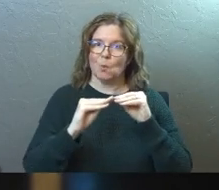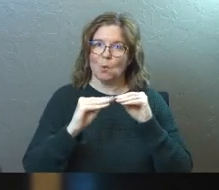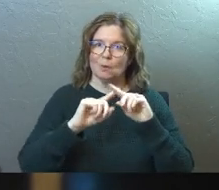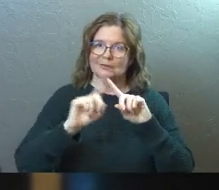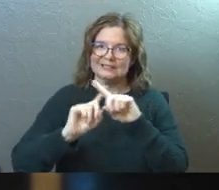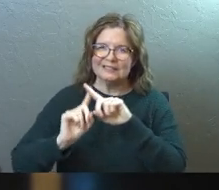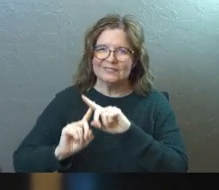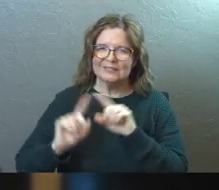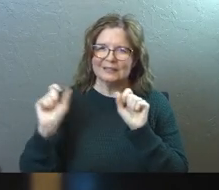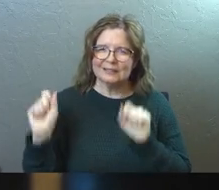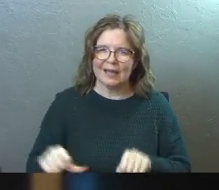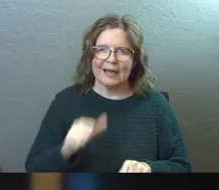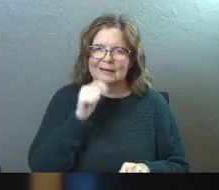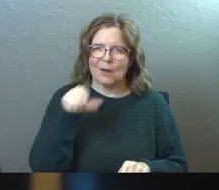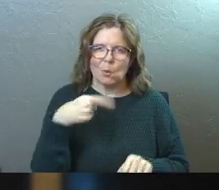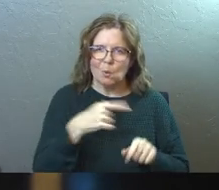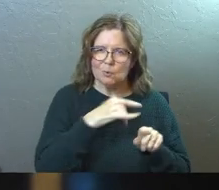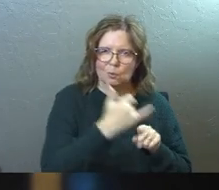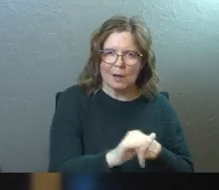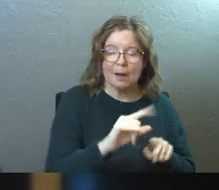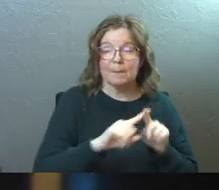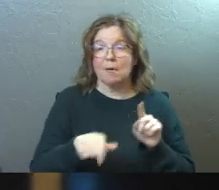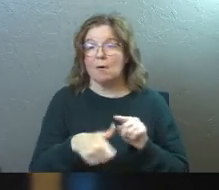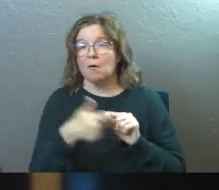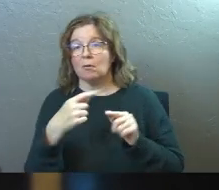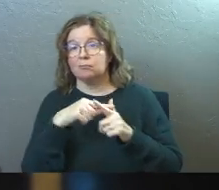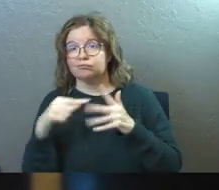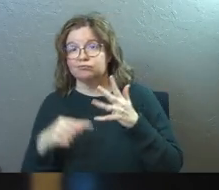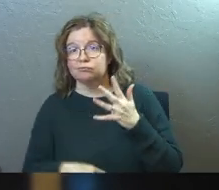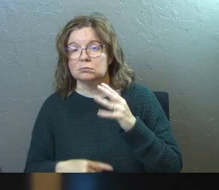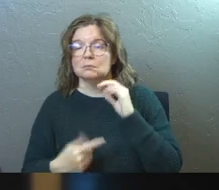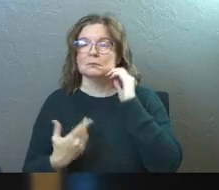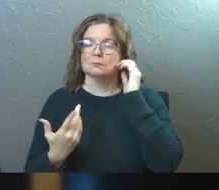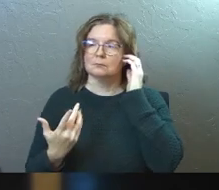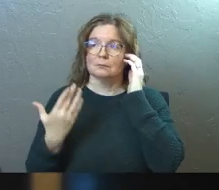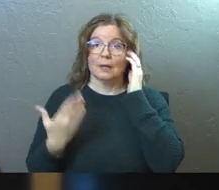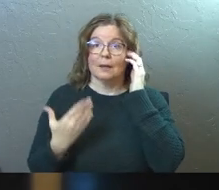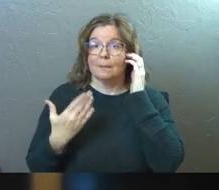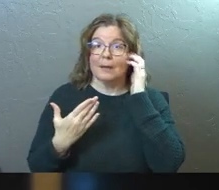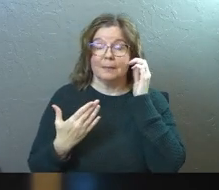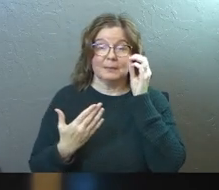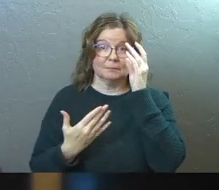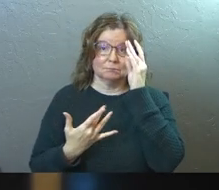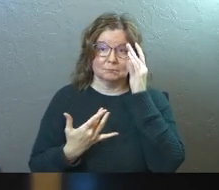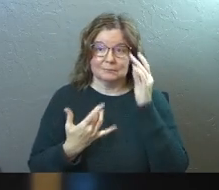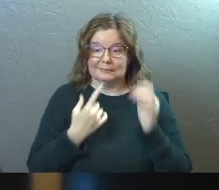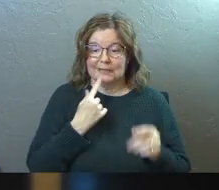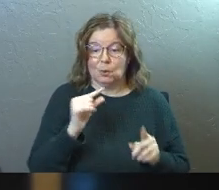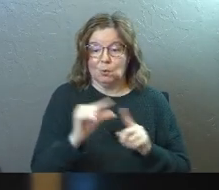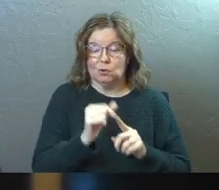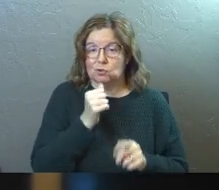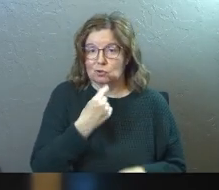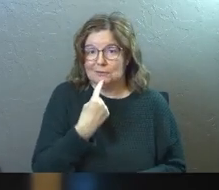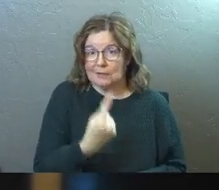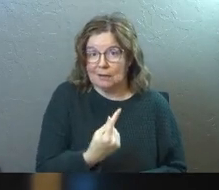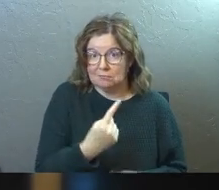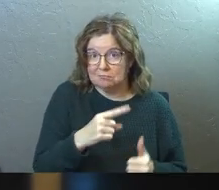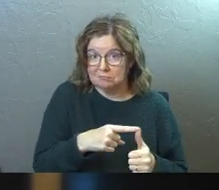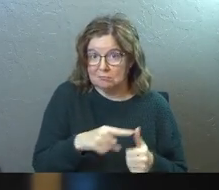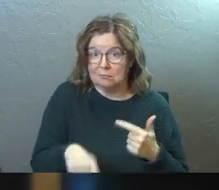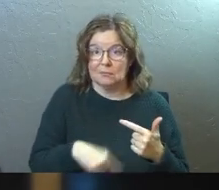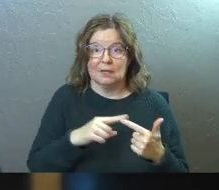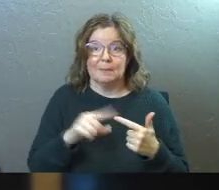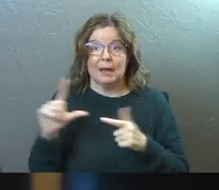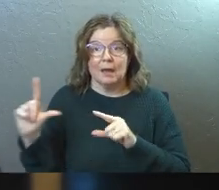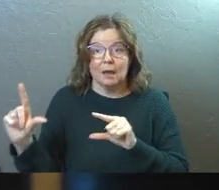much more to what bad language is as a follower of Jesus. Maybe it's just foul language, saying words that you shouldn't, specific words. Maybe